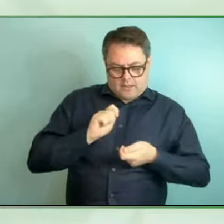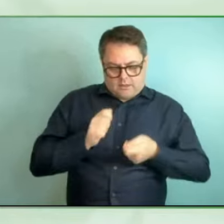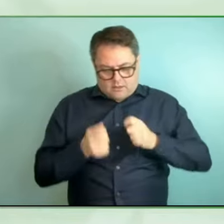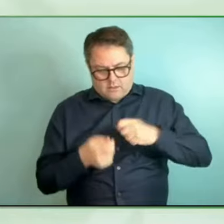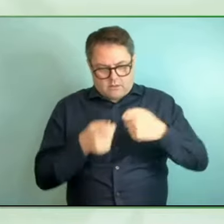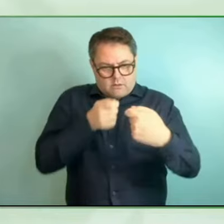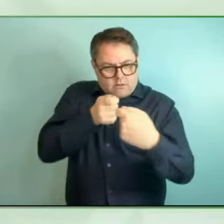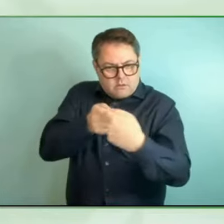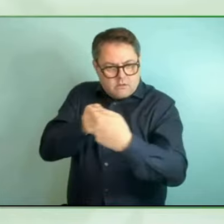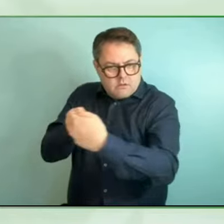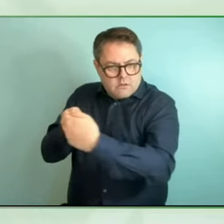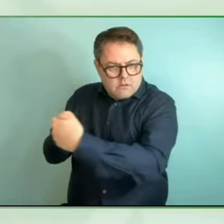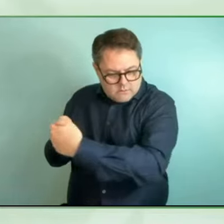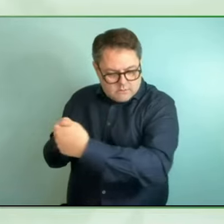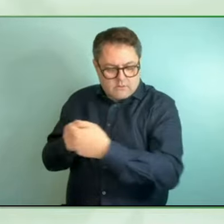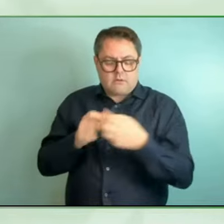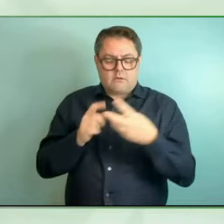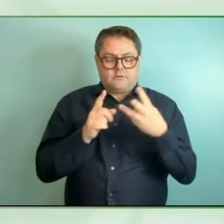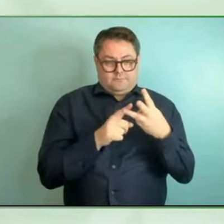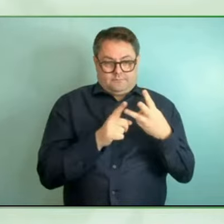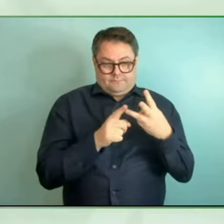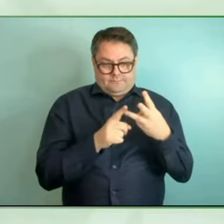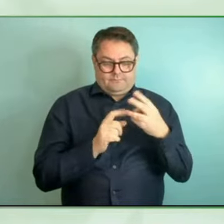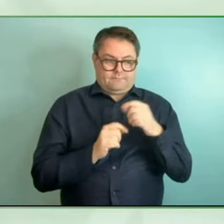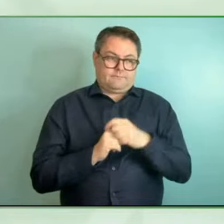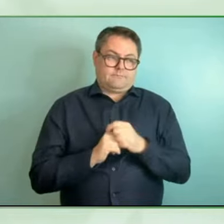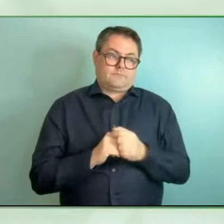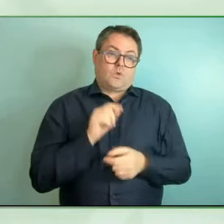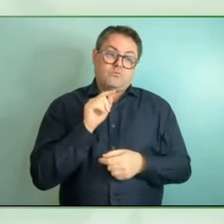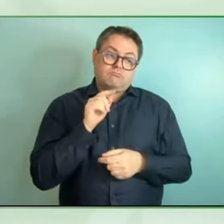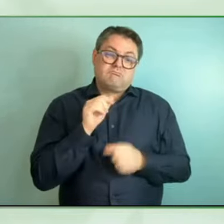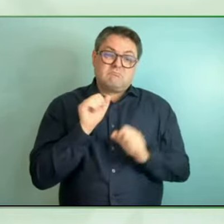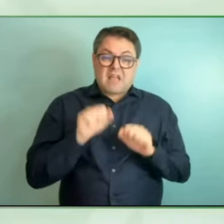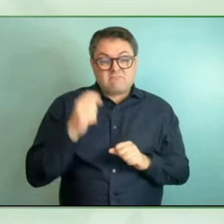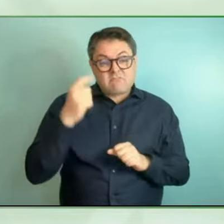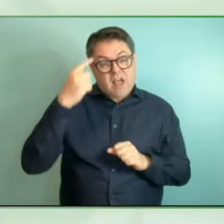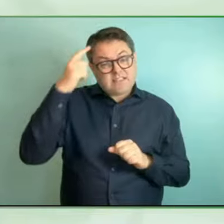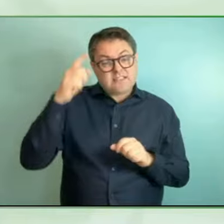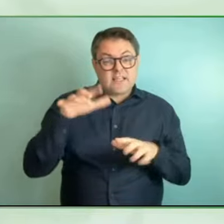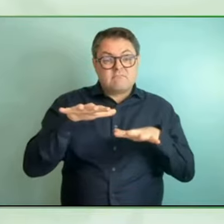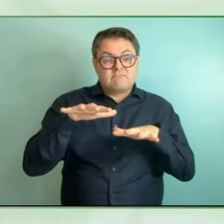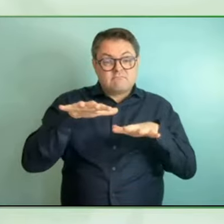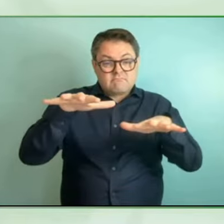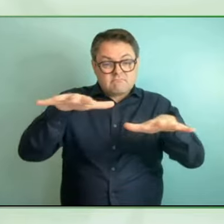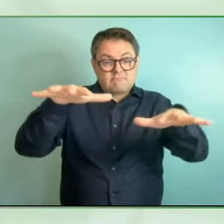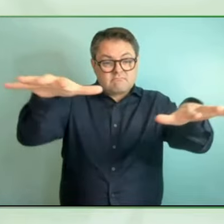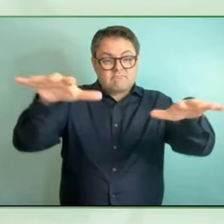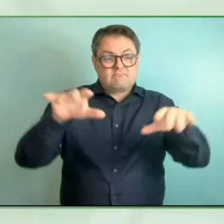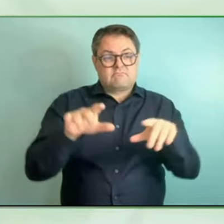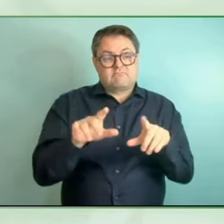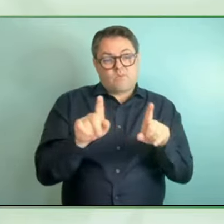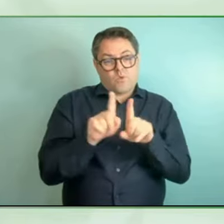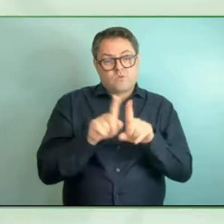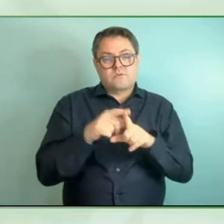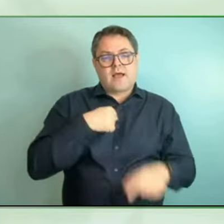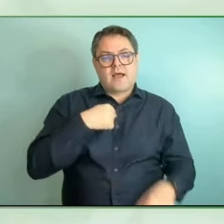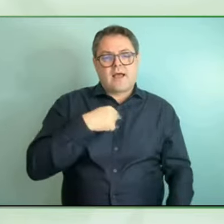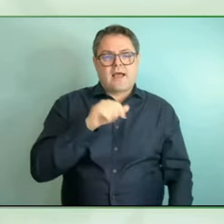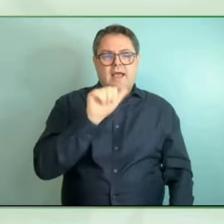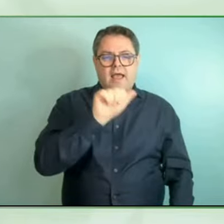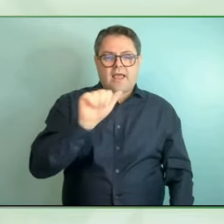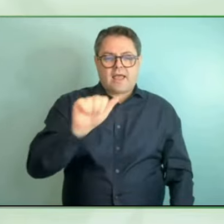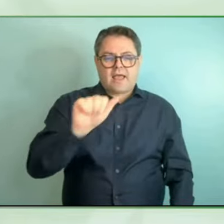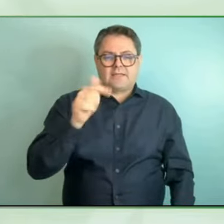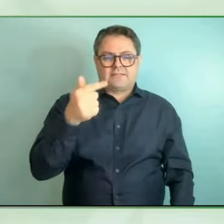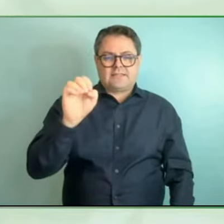So what can you do? Well, you can spread this idea, but you can also go to the AAATE website,